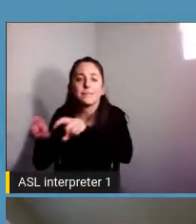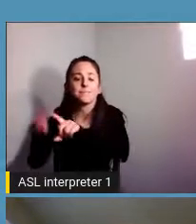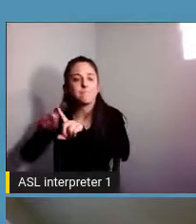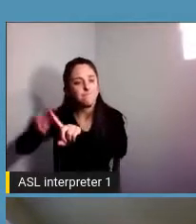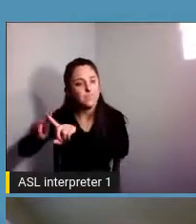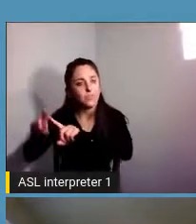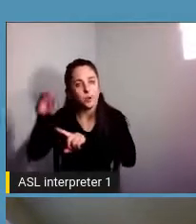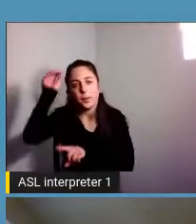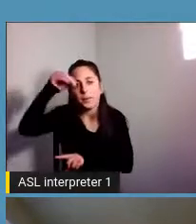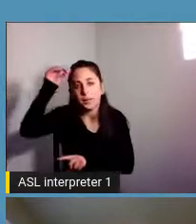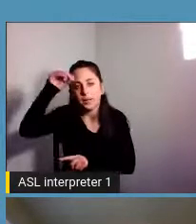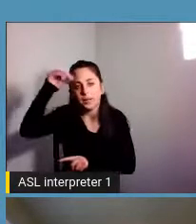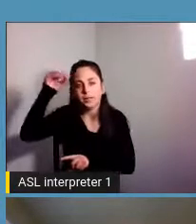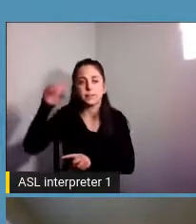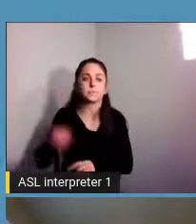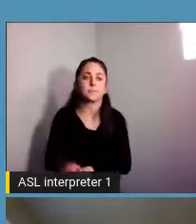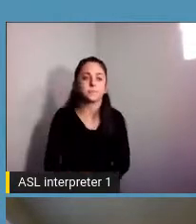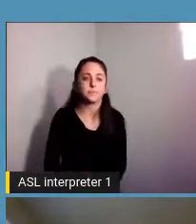for and why.